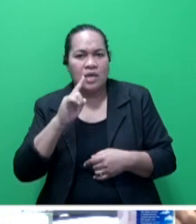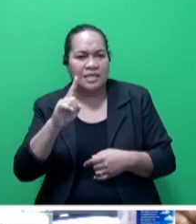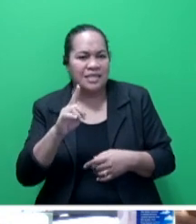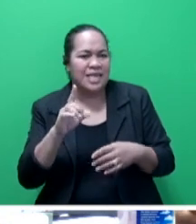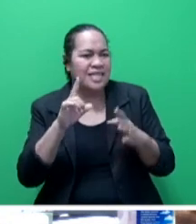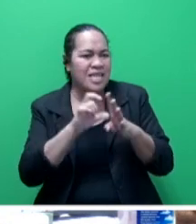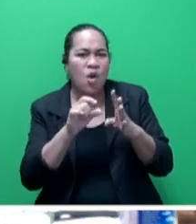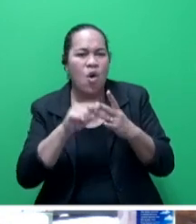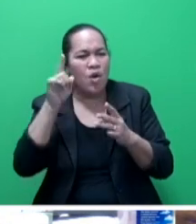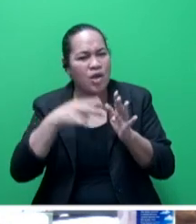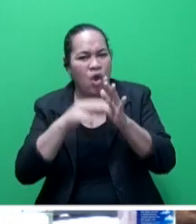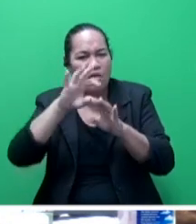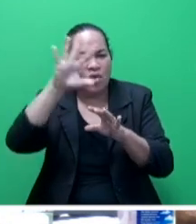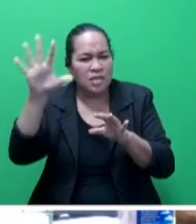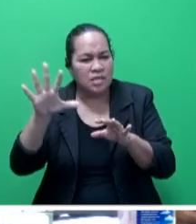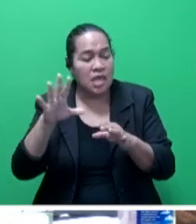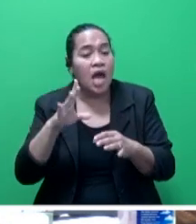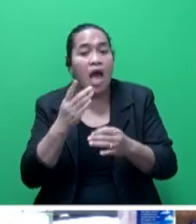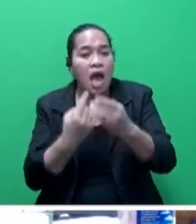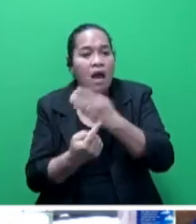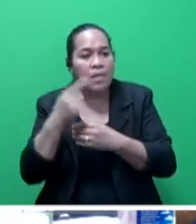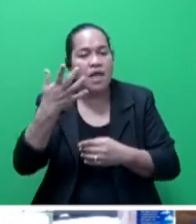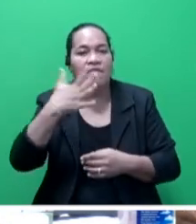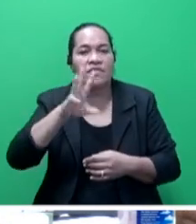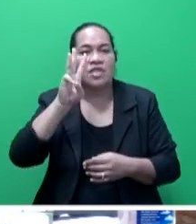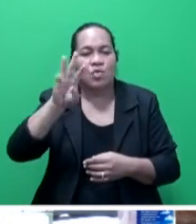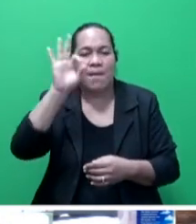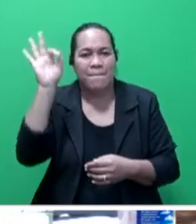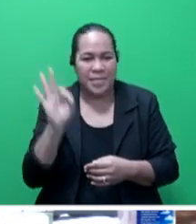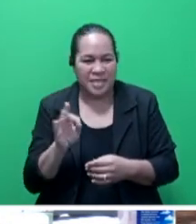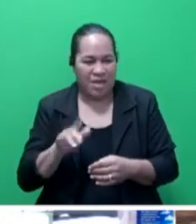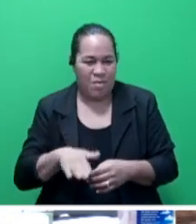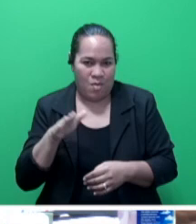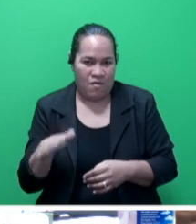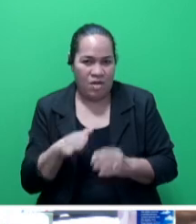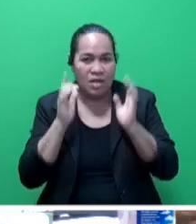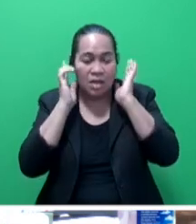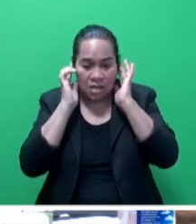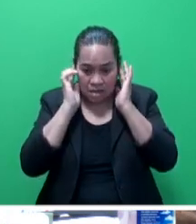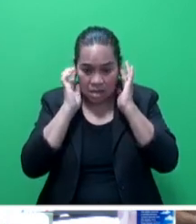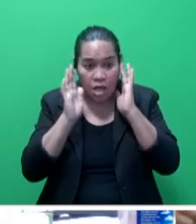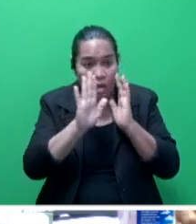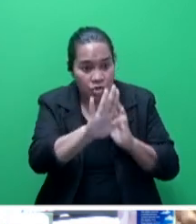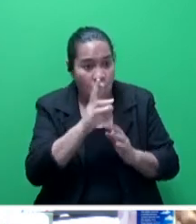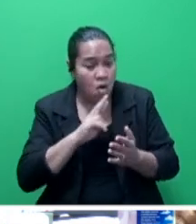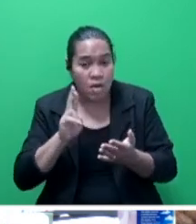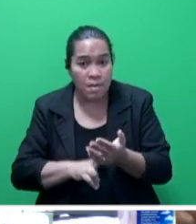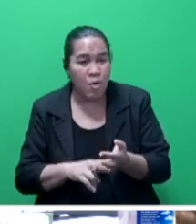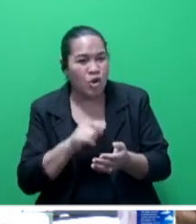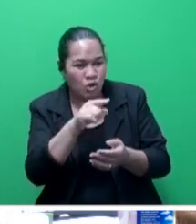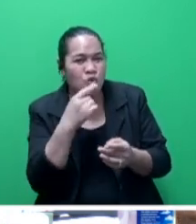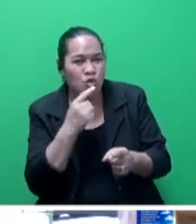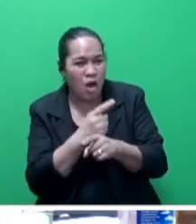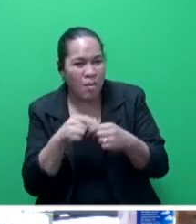of poverty in Vanuatu was 53%. In that highest report that they are quoting, Mr. Speaker, sir,